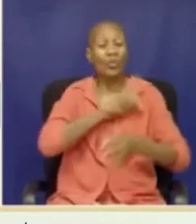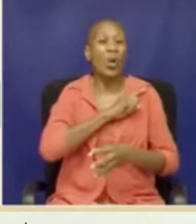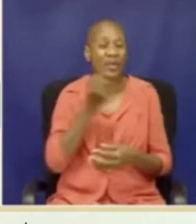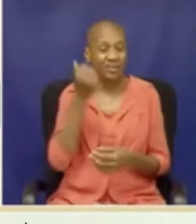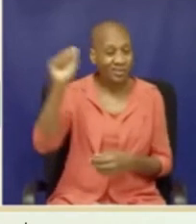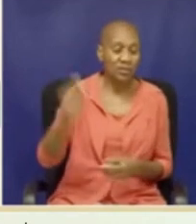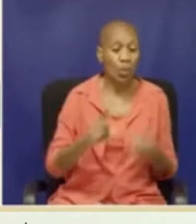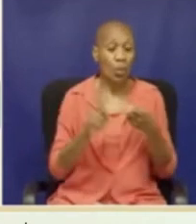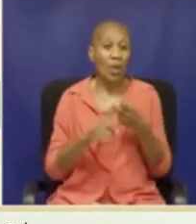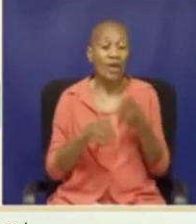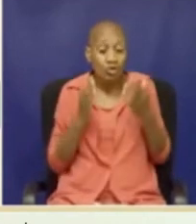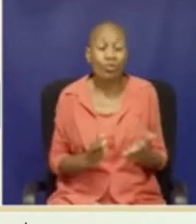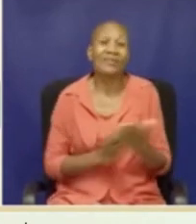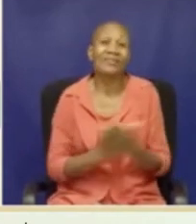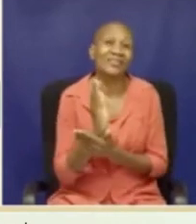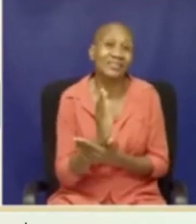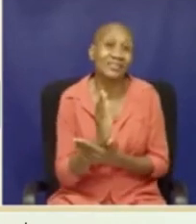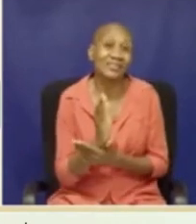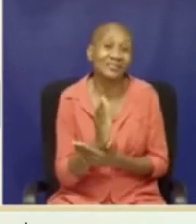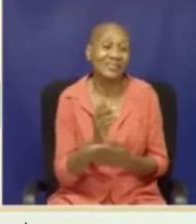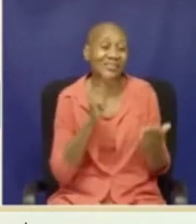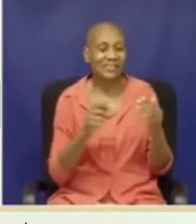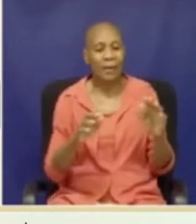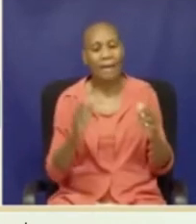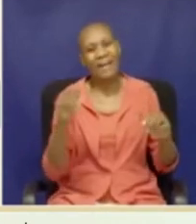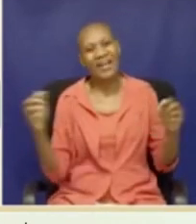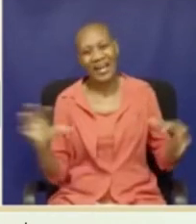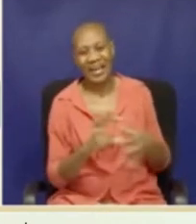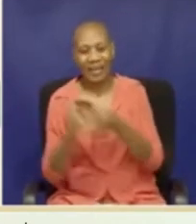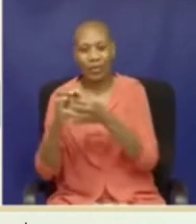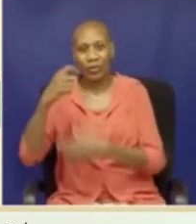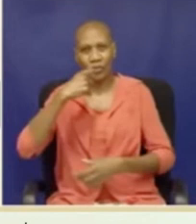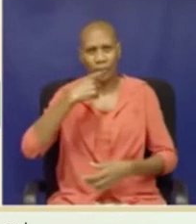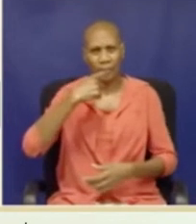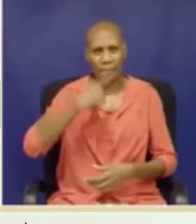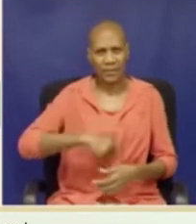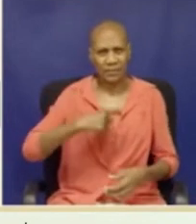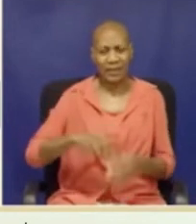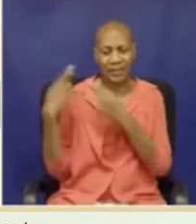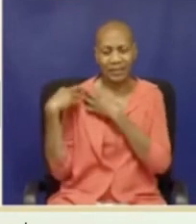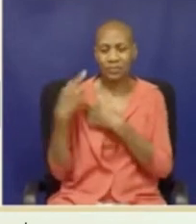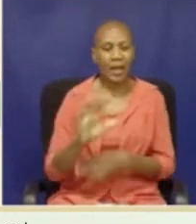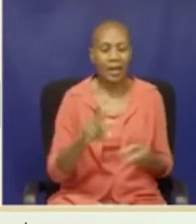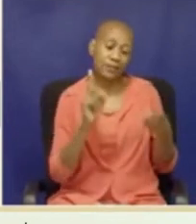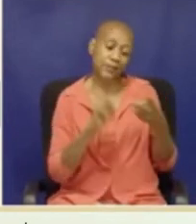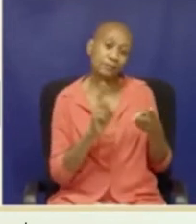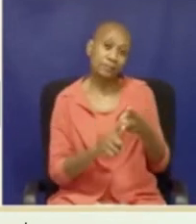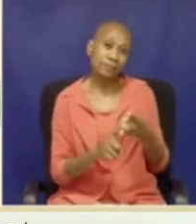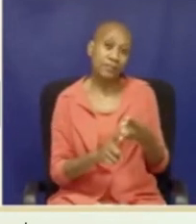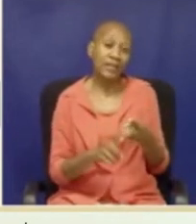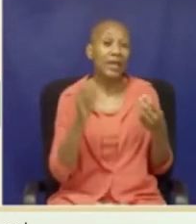will highlight just a few. Firstly, human rights are not balanced with personal